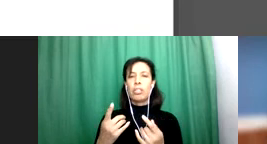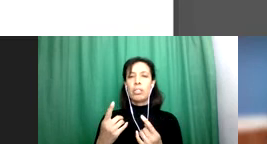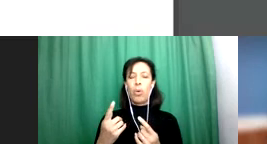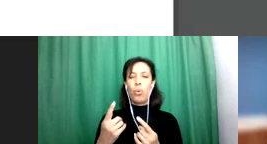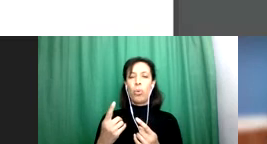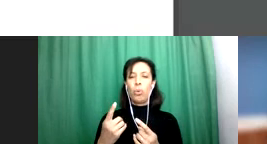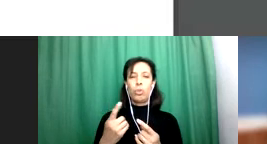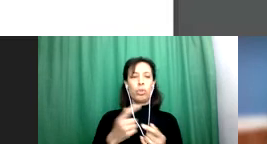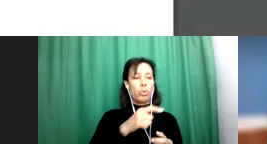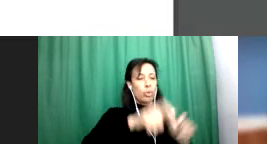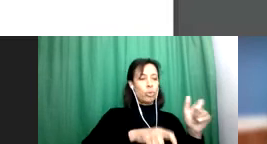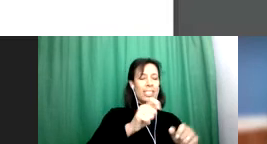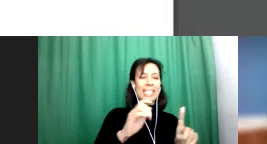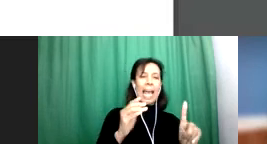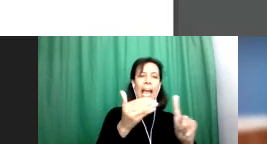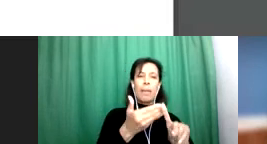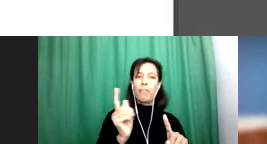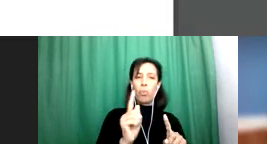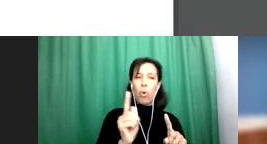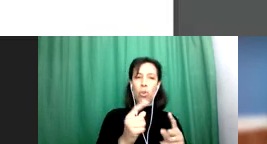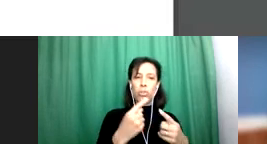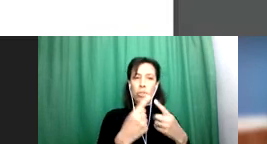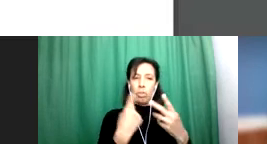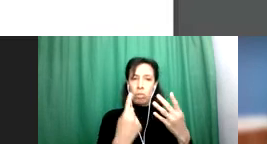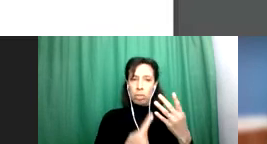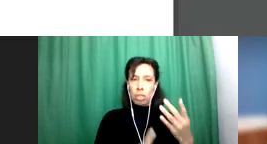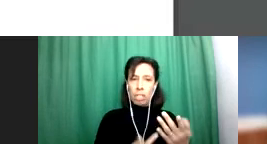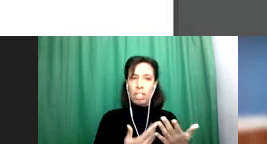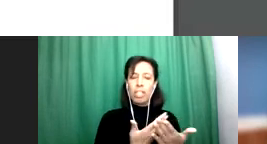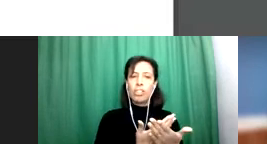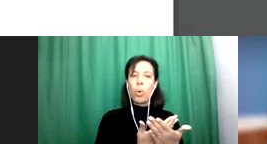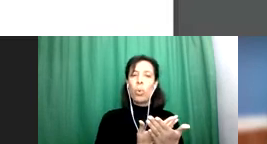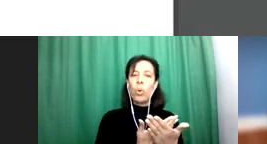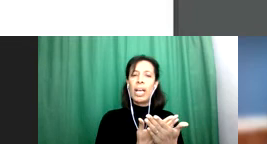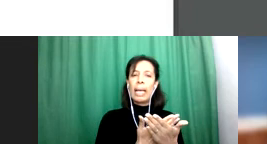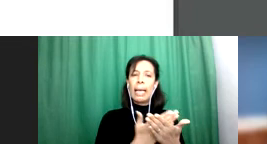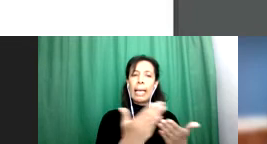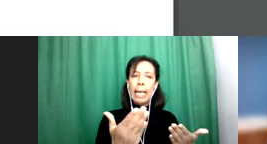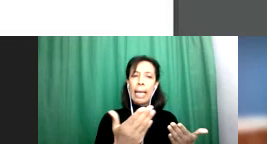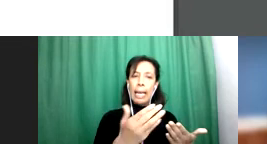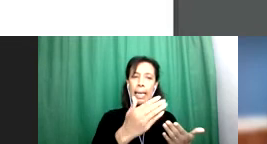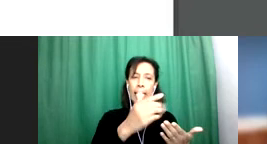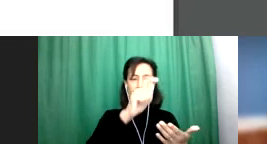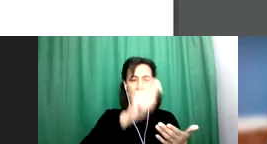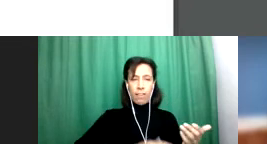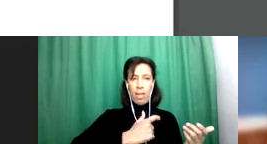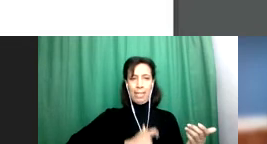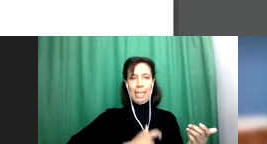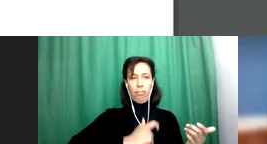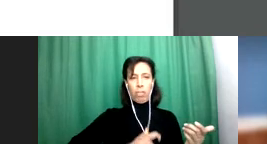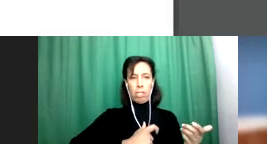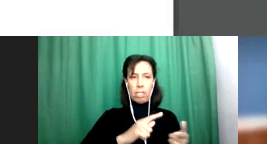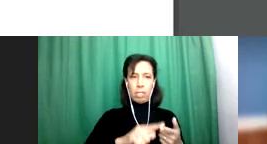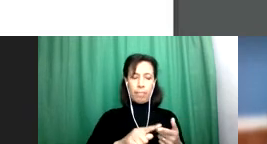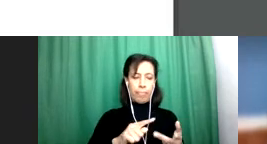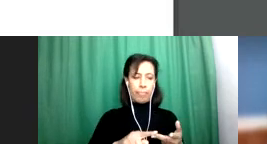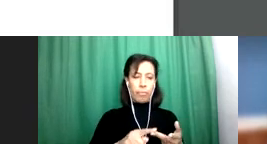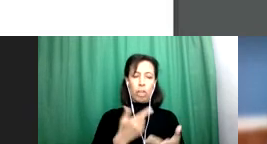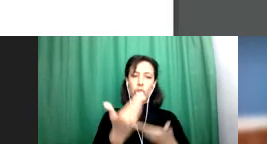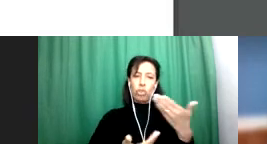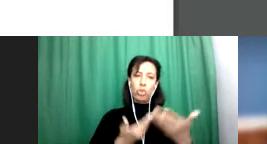were going to provide clearly defined characters, a storyline that engages the